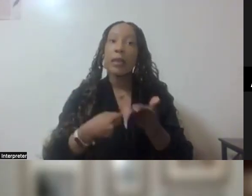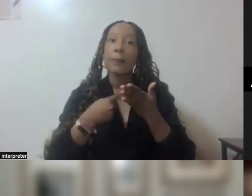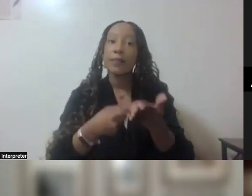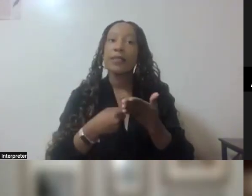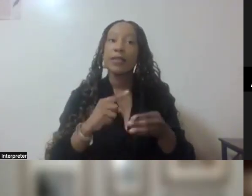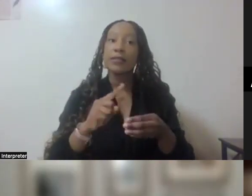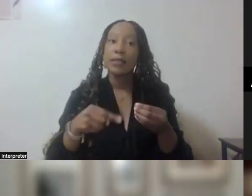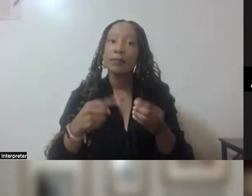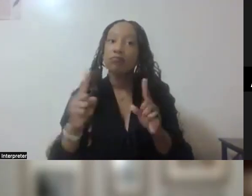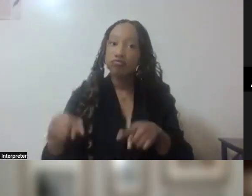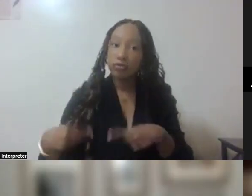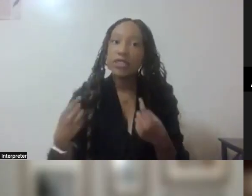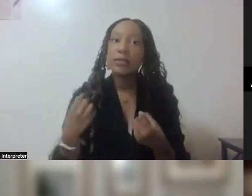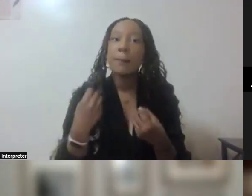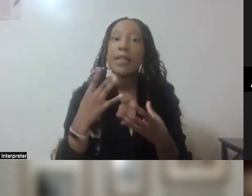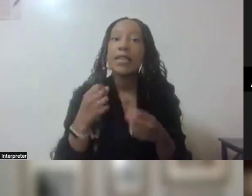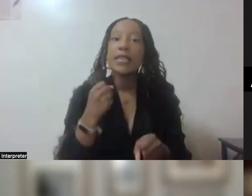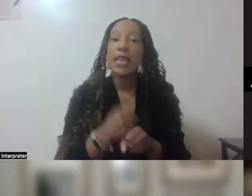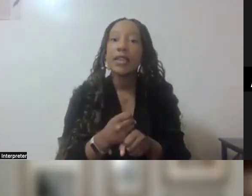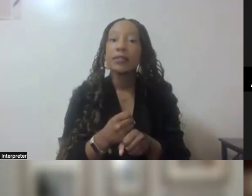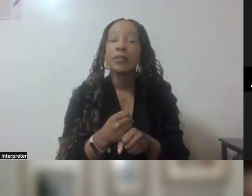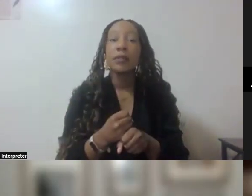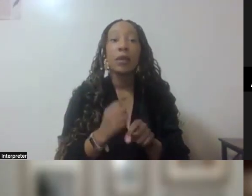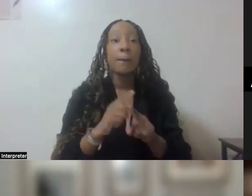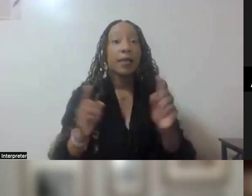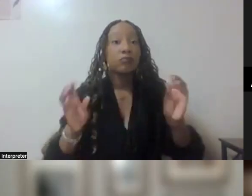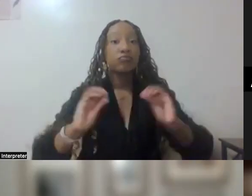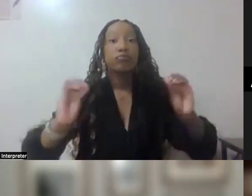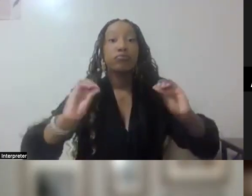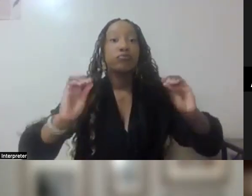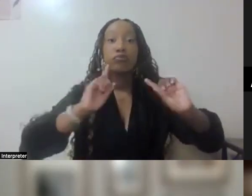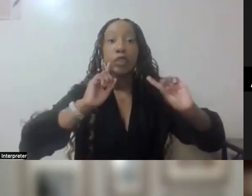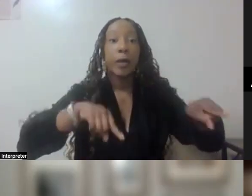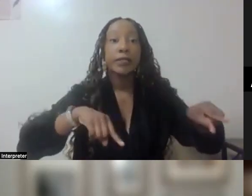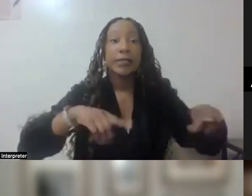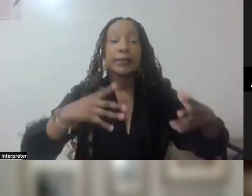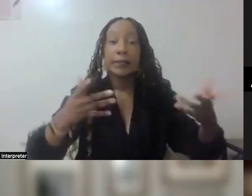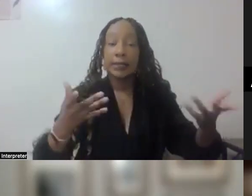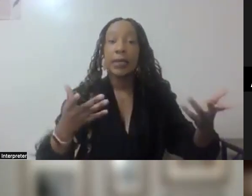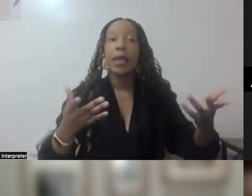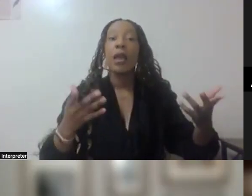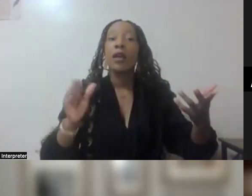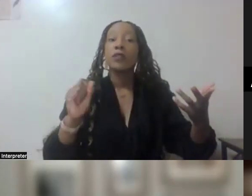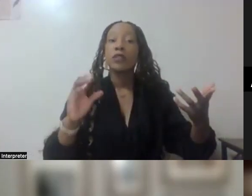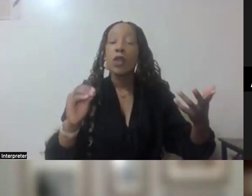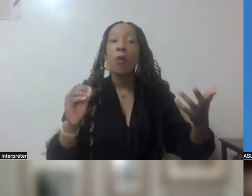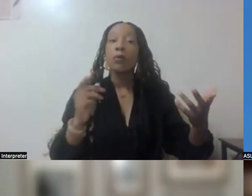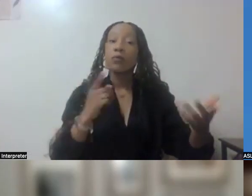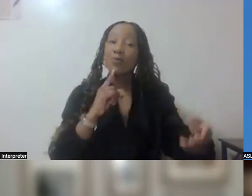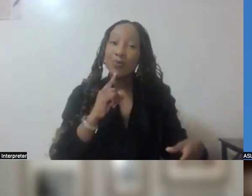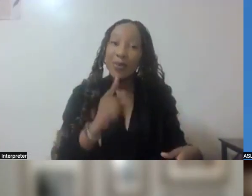mentioned earlier, there were no responses to the RFPs that were feasible. And so